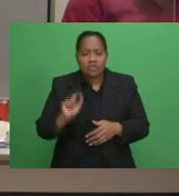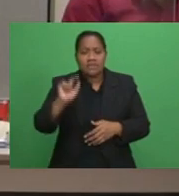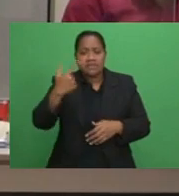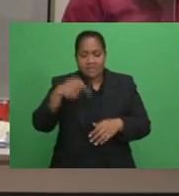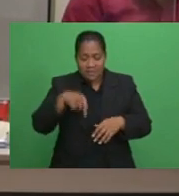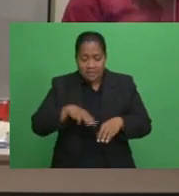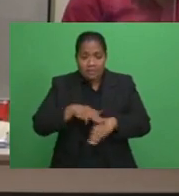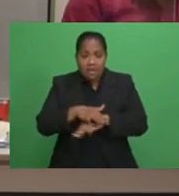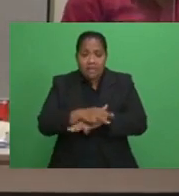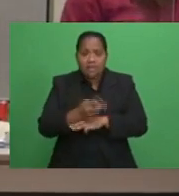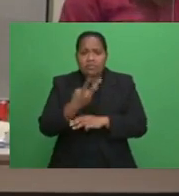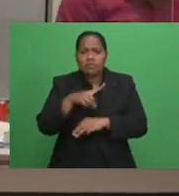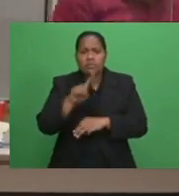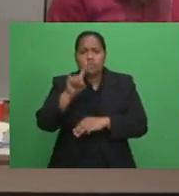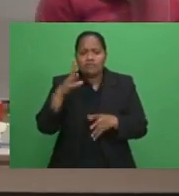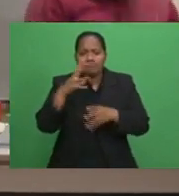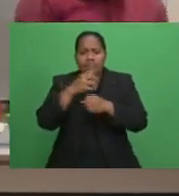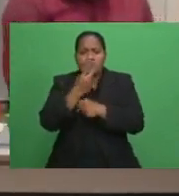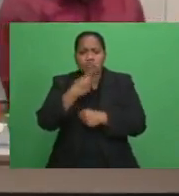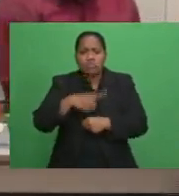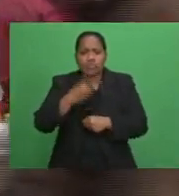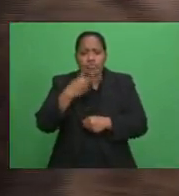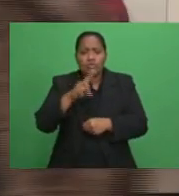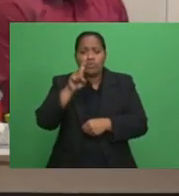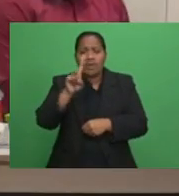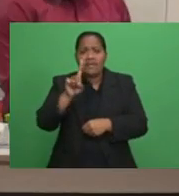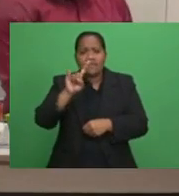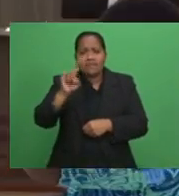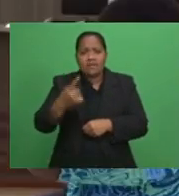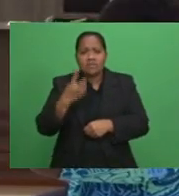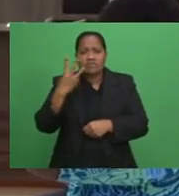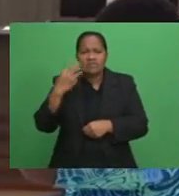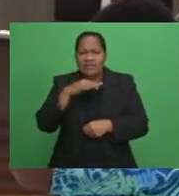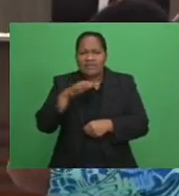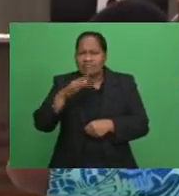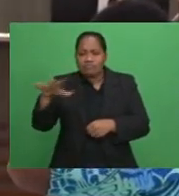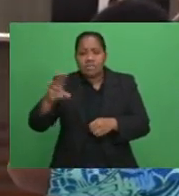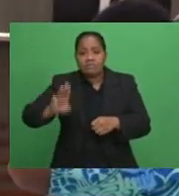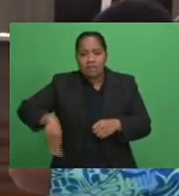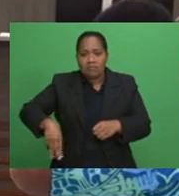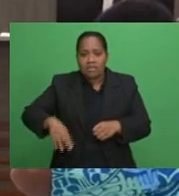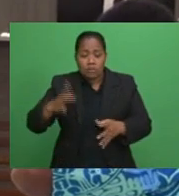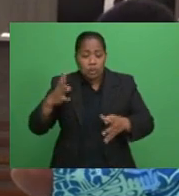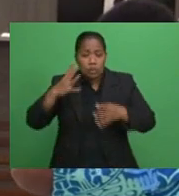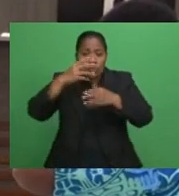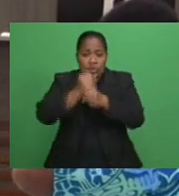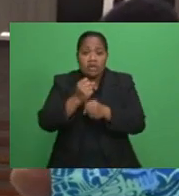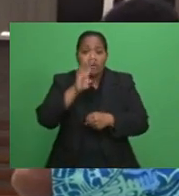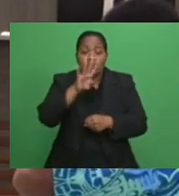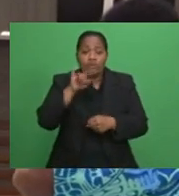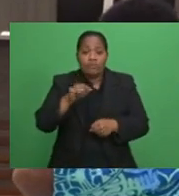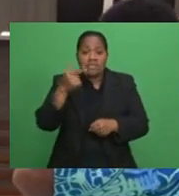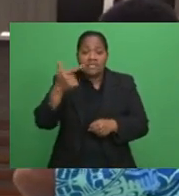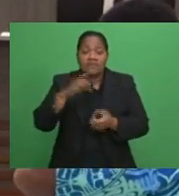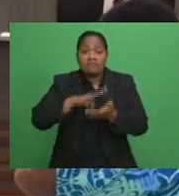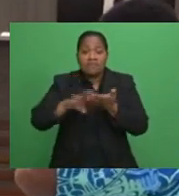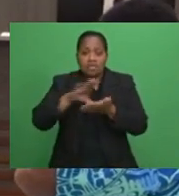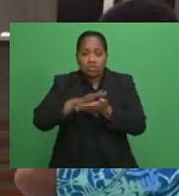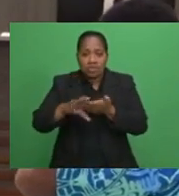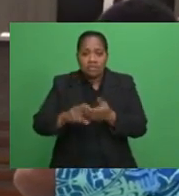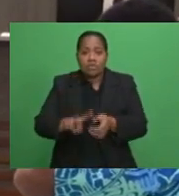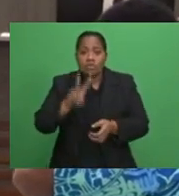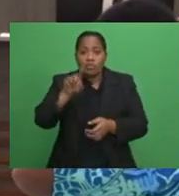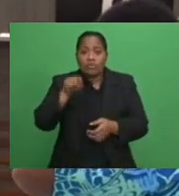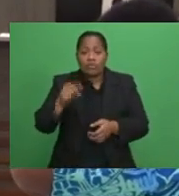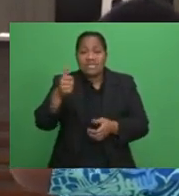to 21,238 members, amounting to $4.7 million. $2.6 million was the government